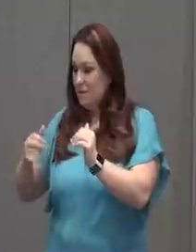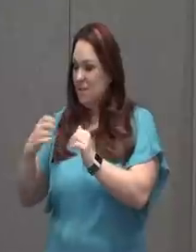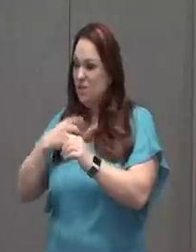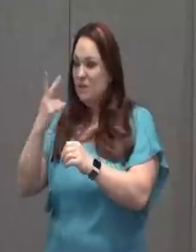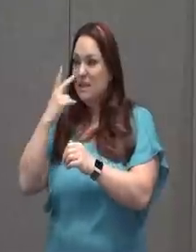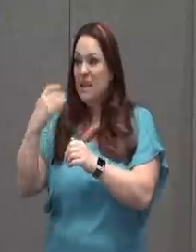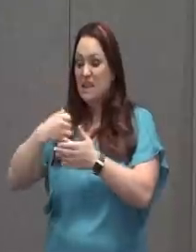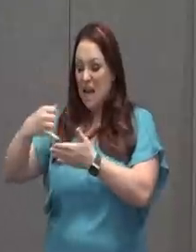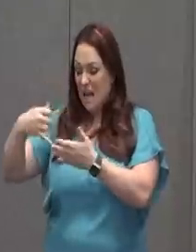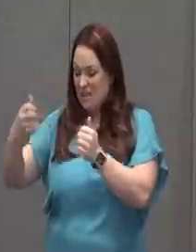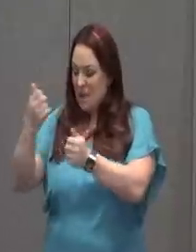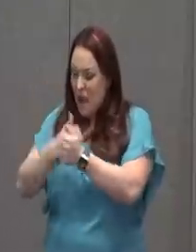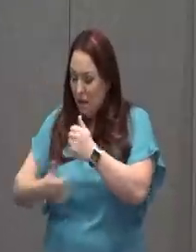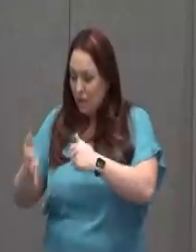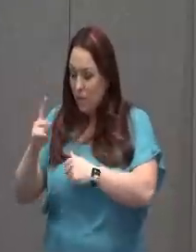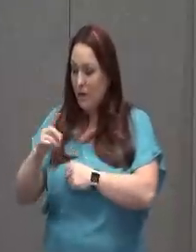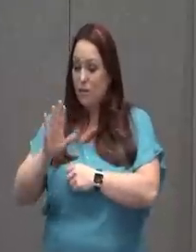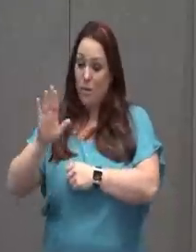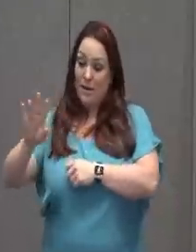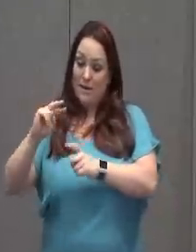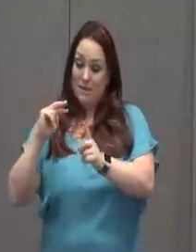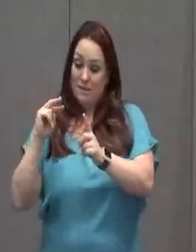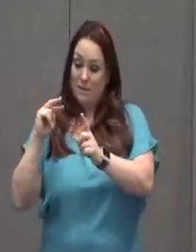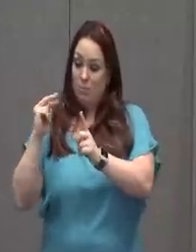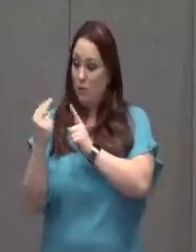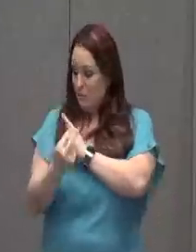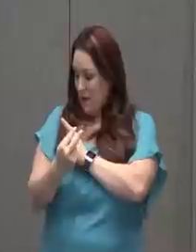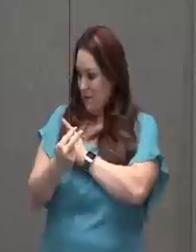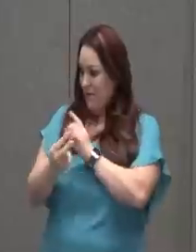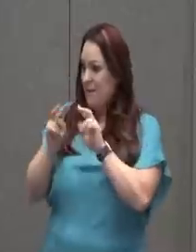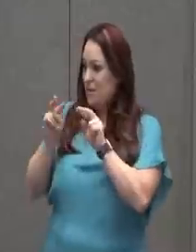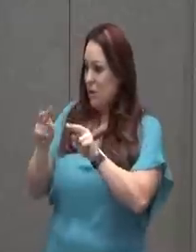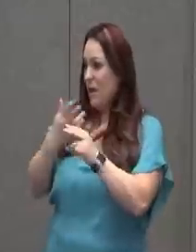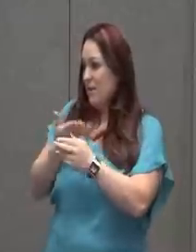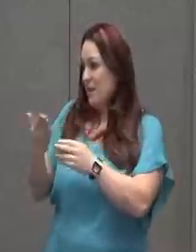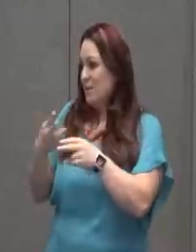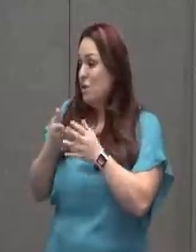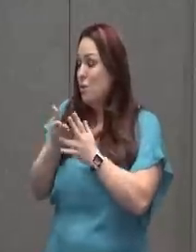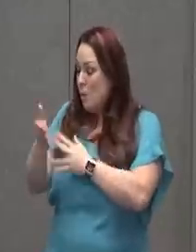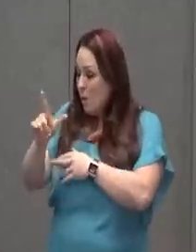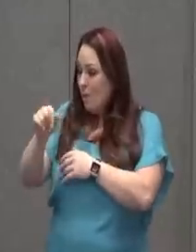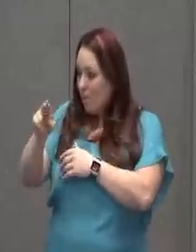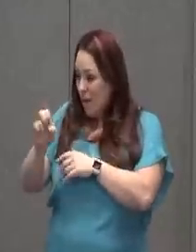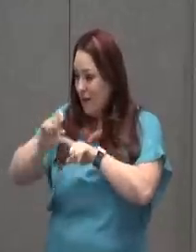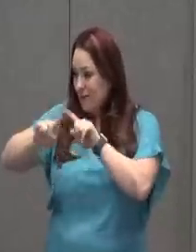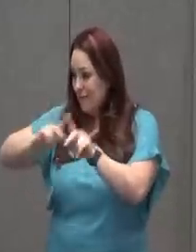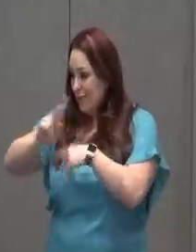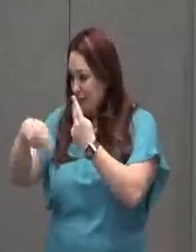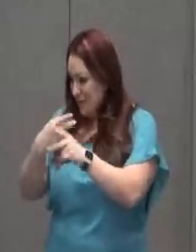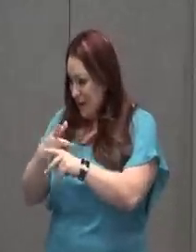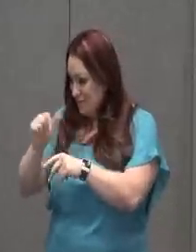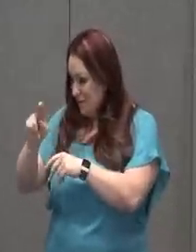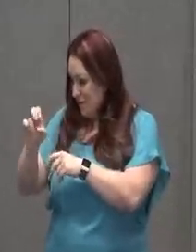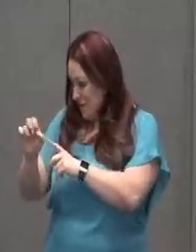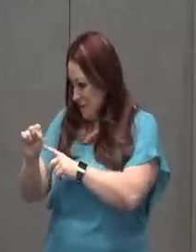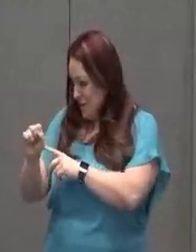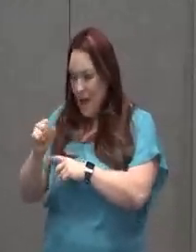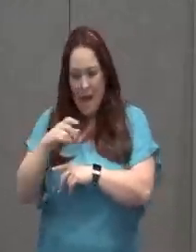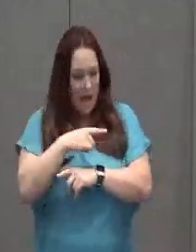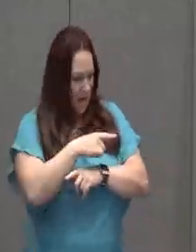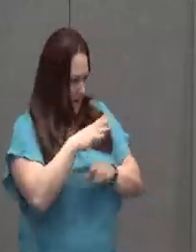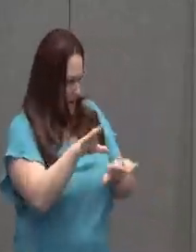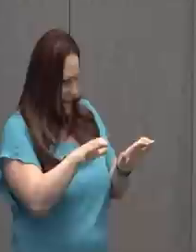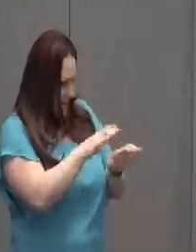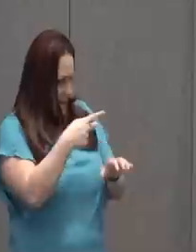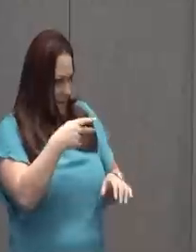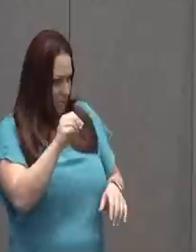way he's looking at things, is through lines, different types of lines. And he also did Polar Express, am I right? Right.